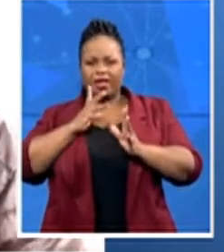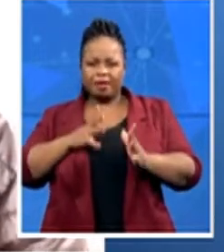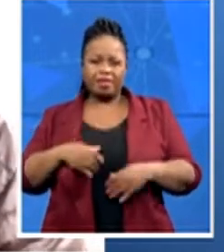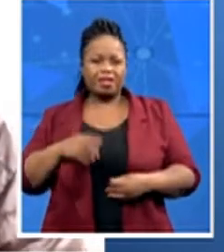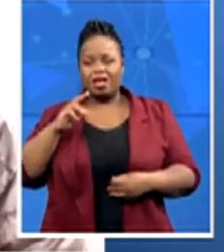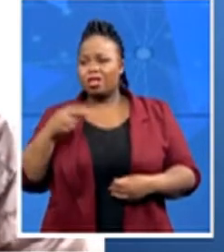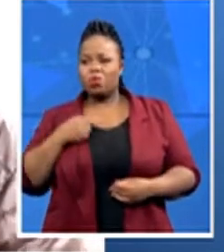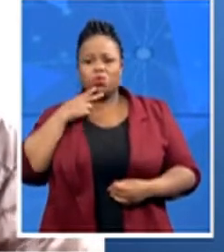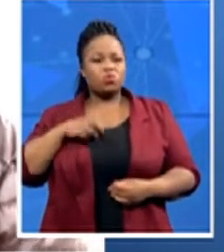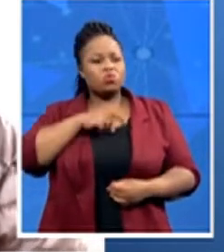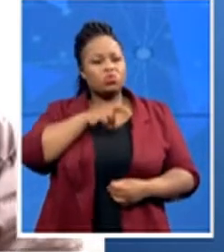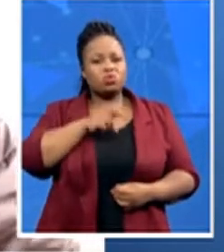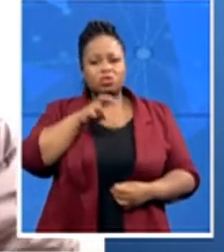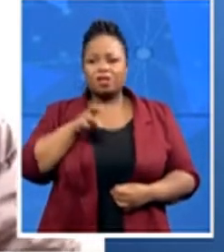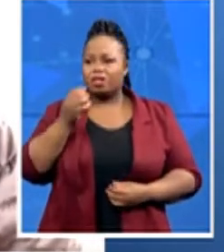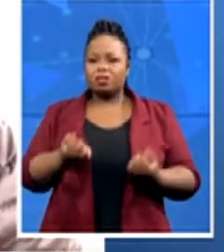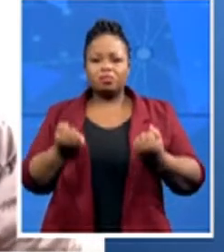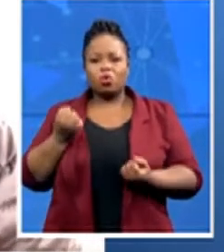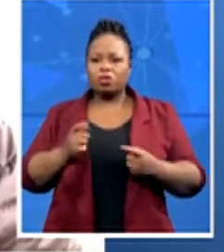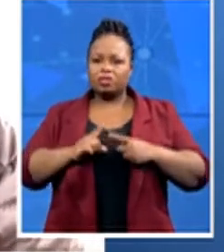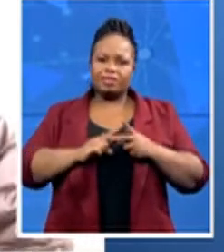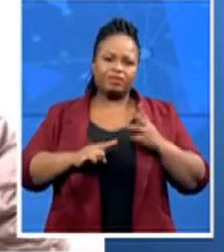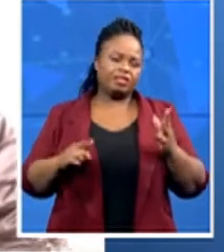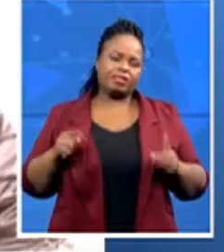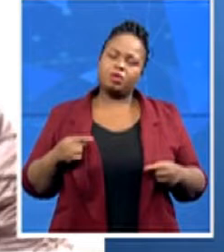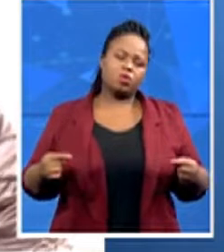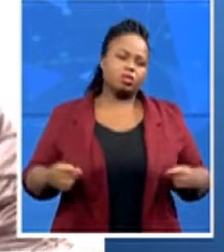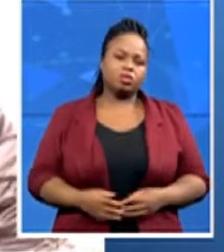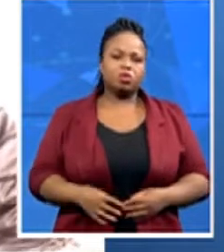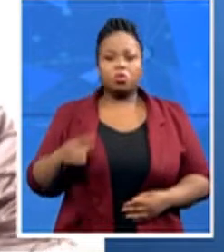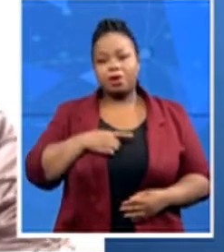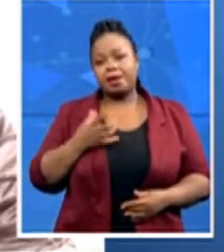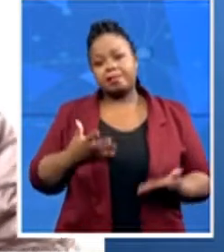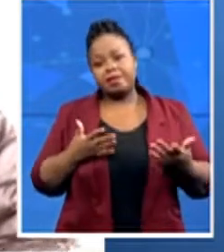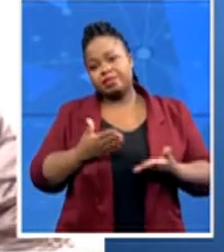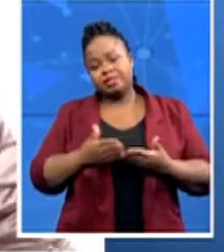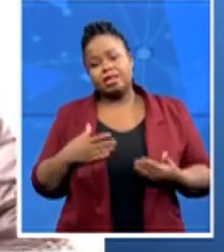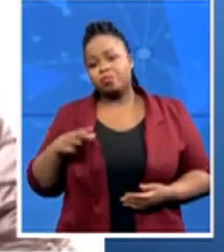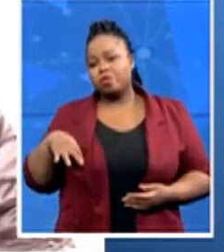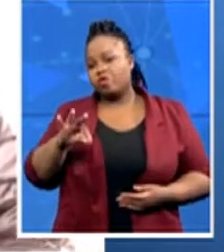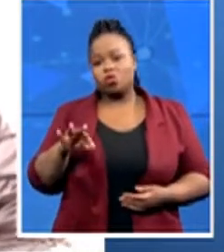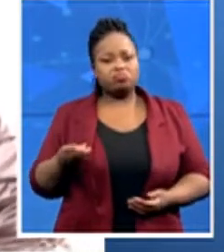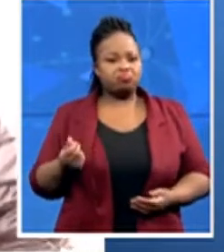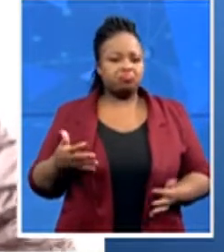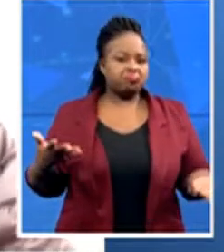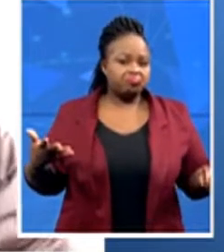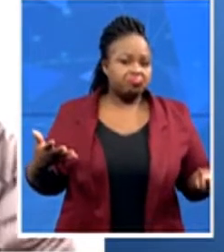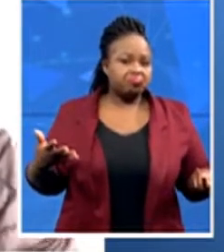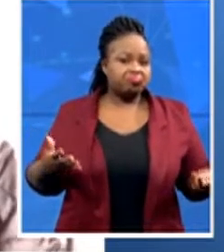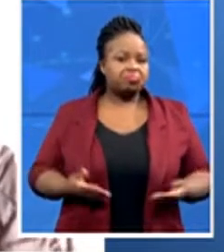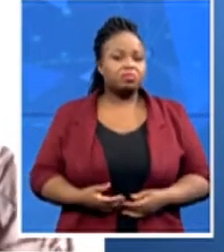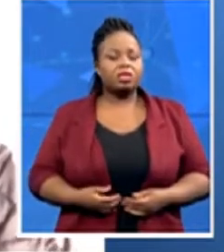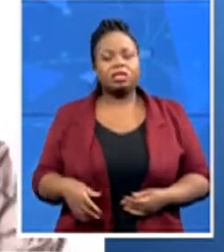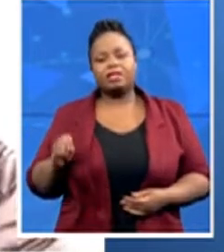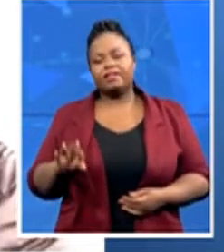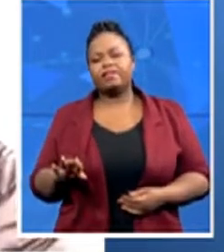in their jurisdiction because they cannot afford, if there's someone who, especially when they work with civil